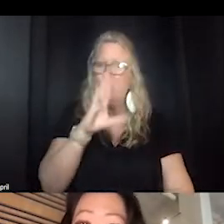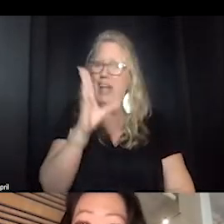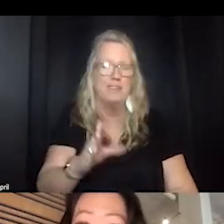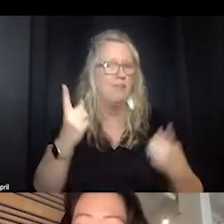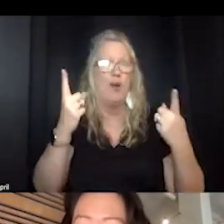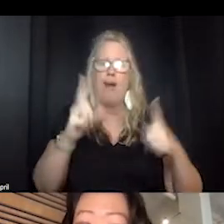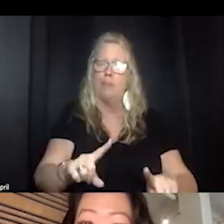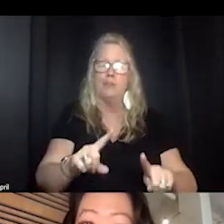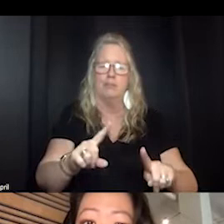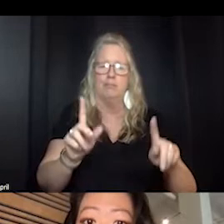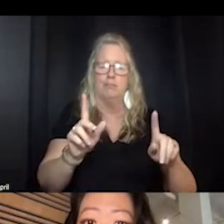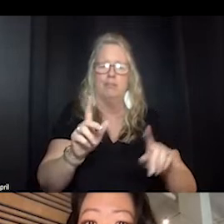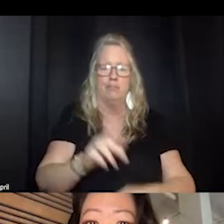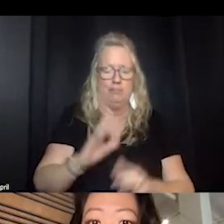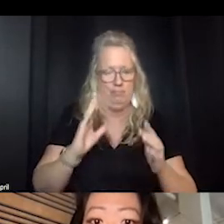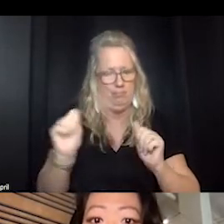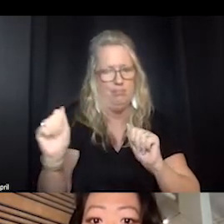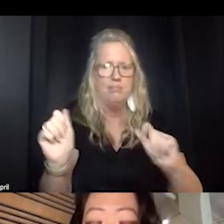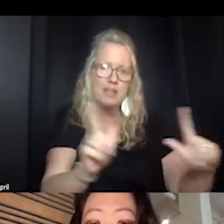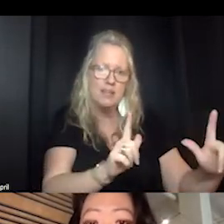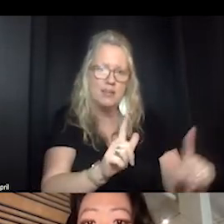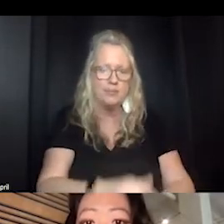happens." Next slide.